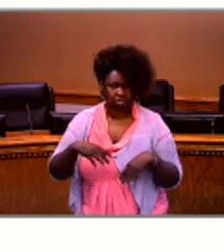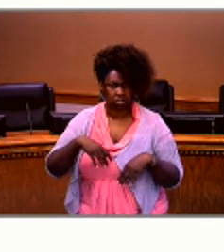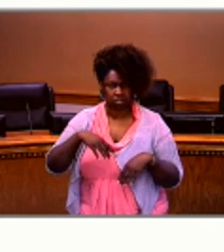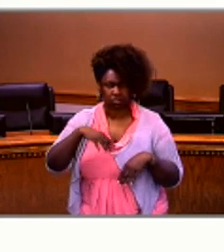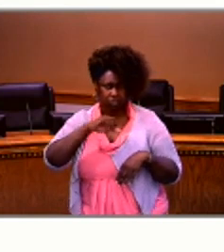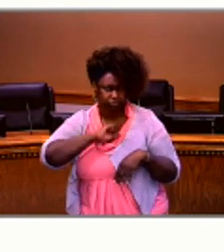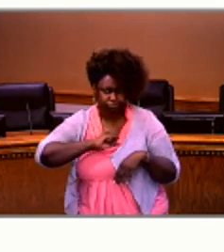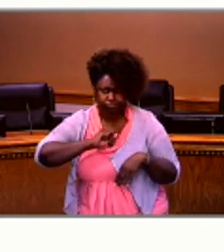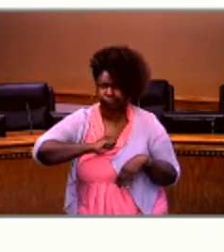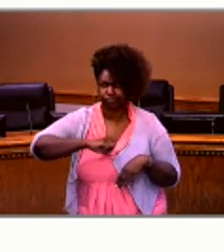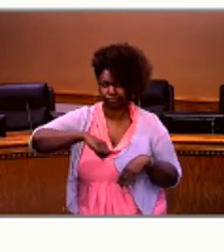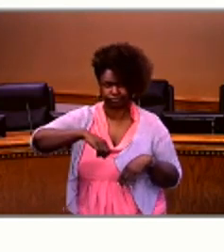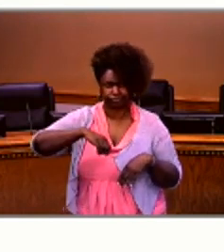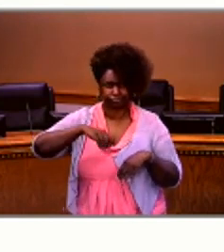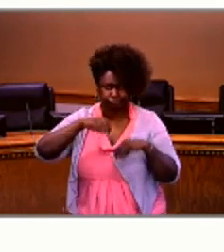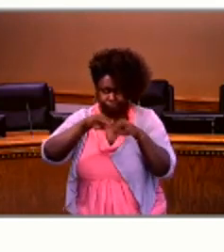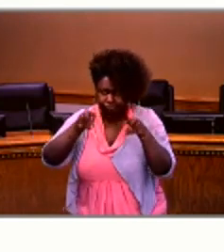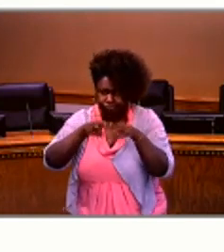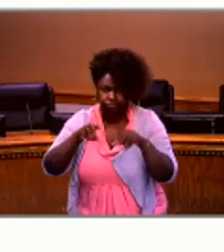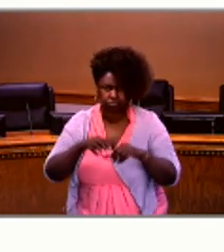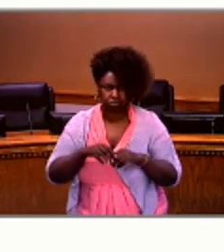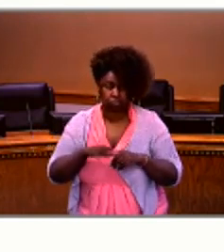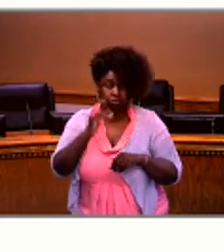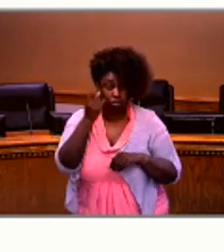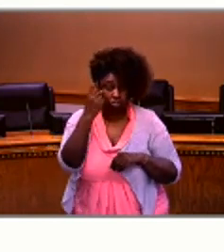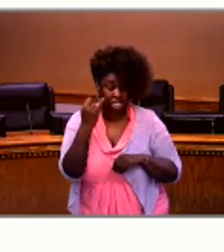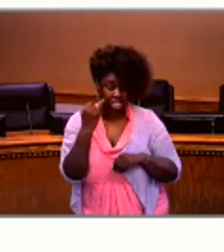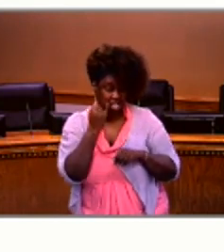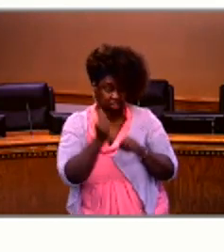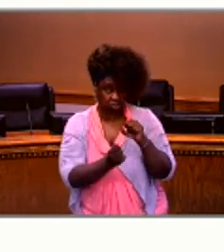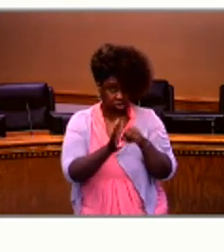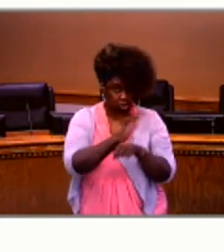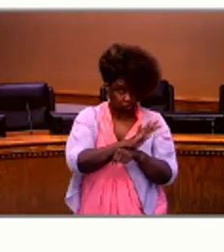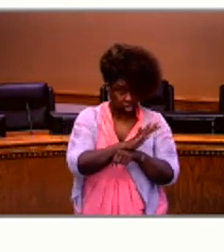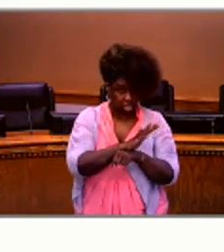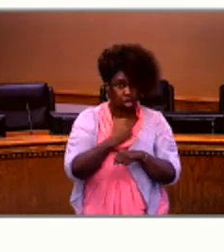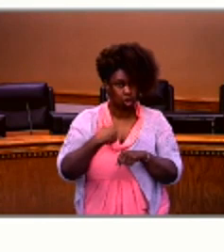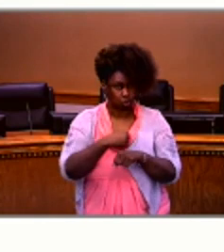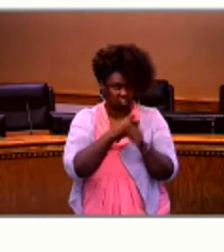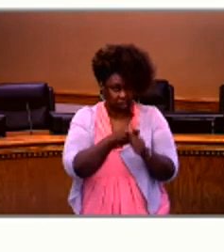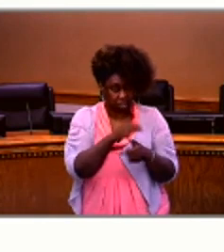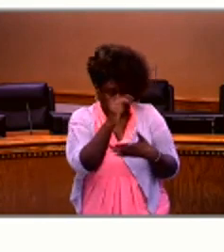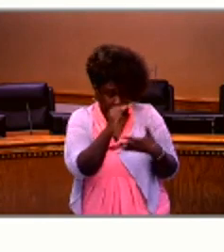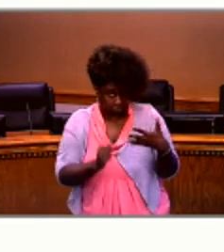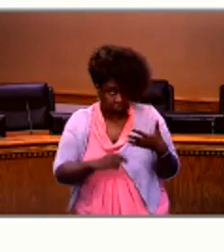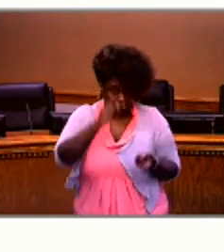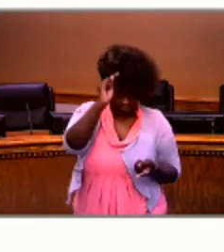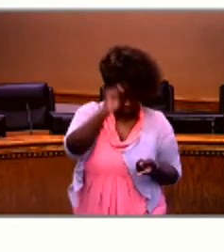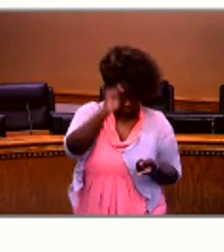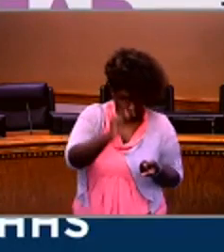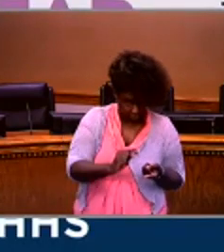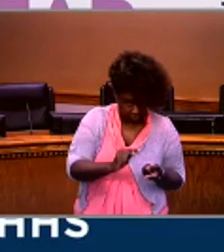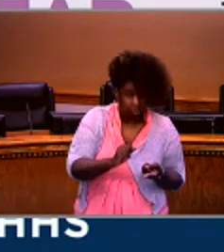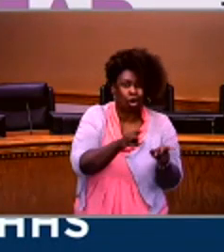influenza, we have likely created an interruption in the transmission of COVID-19 as well.